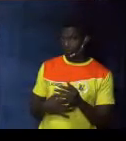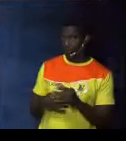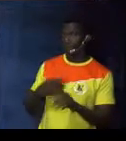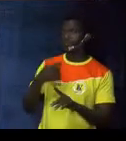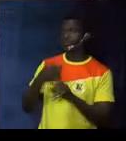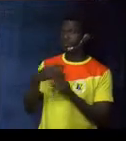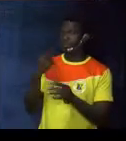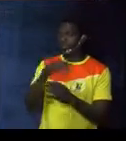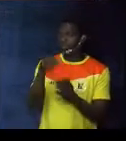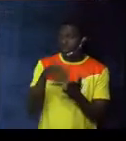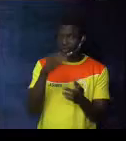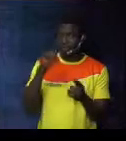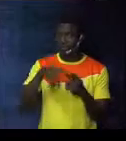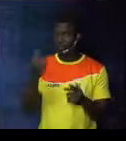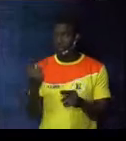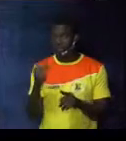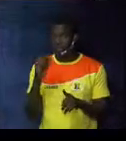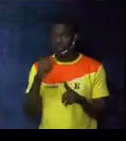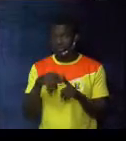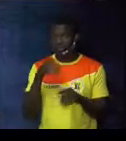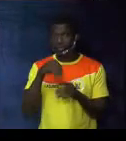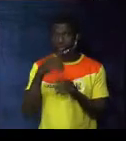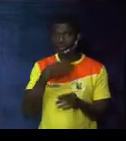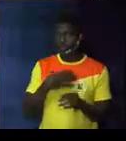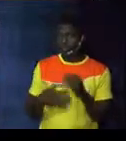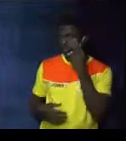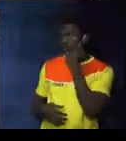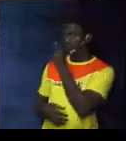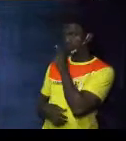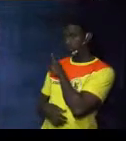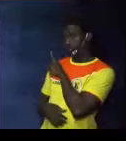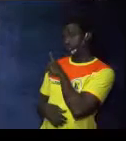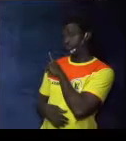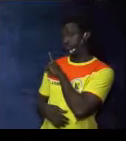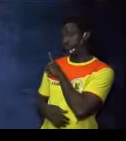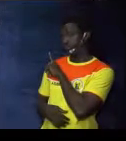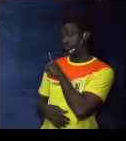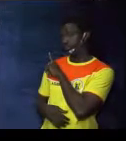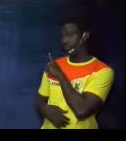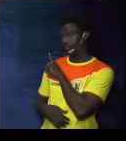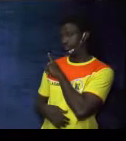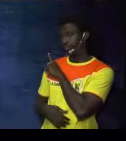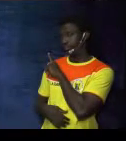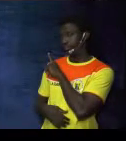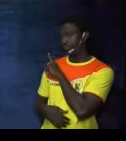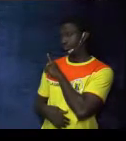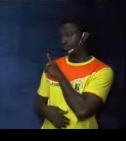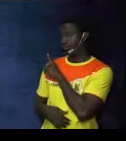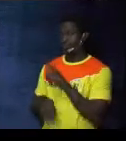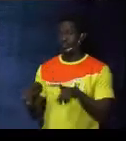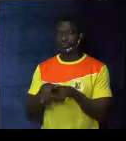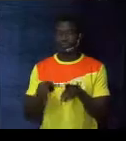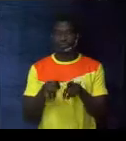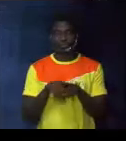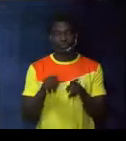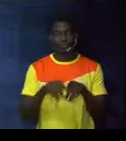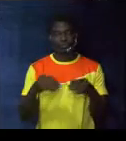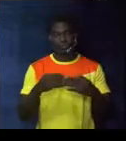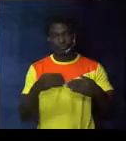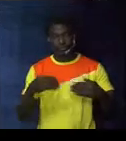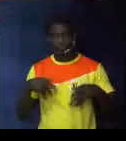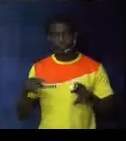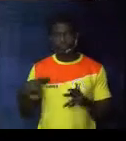to any point on the body is always the same distance, whether from here to this place, or from the center to the left, or from the center to the top,